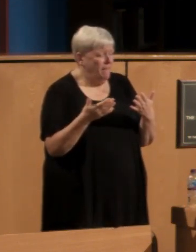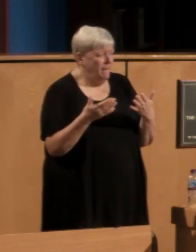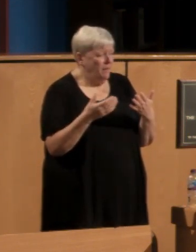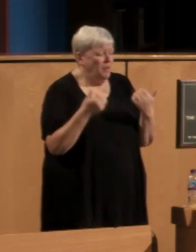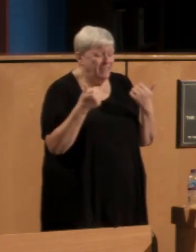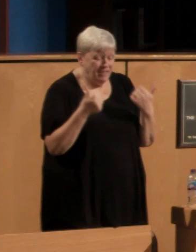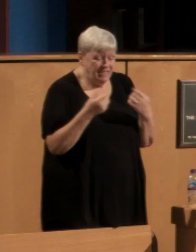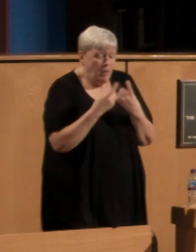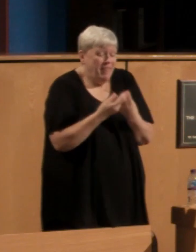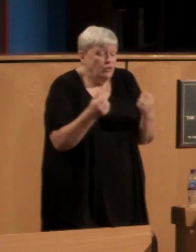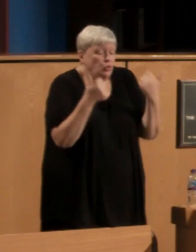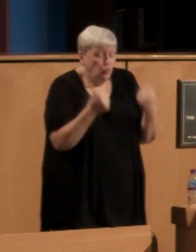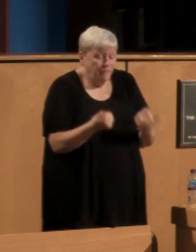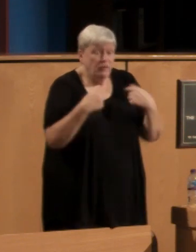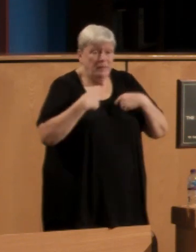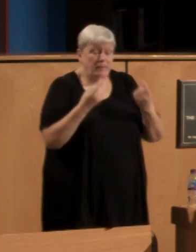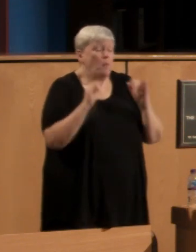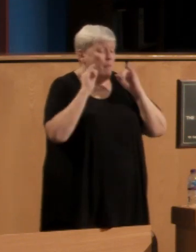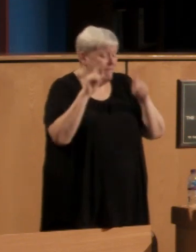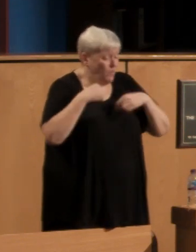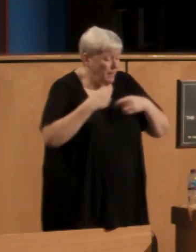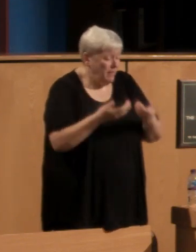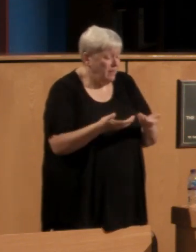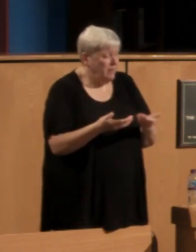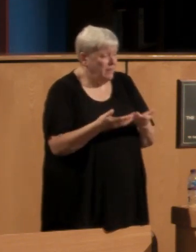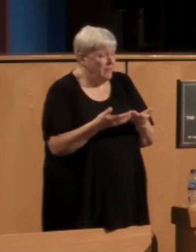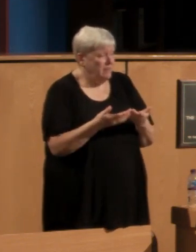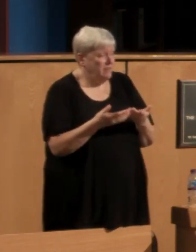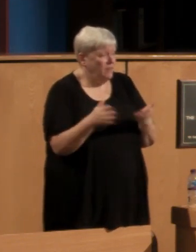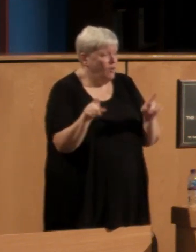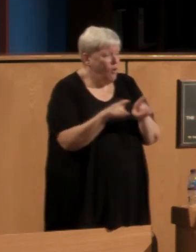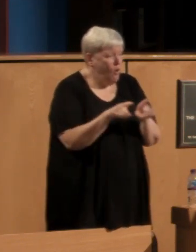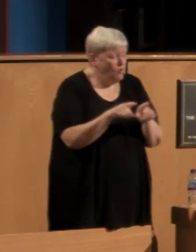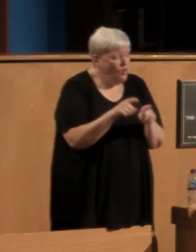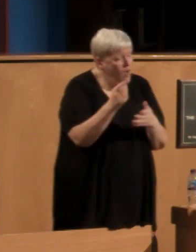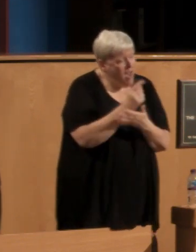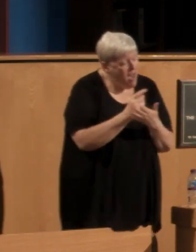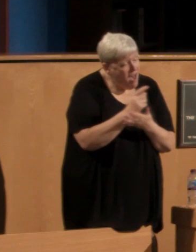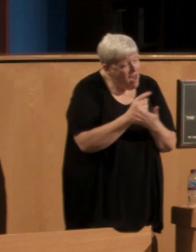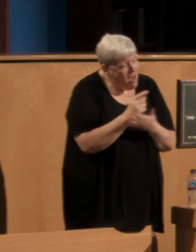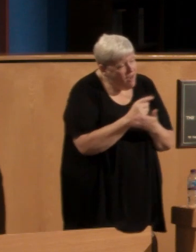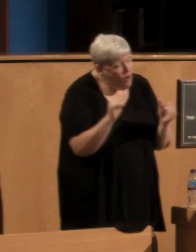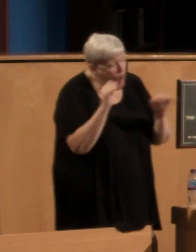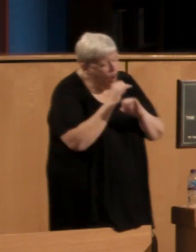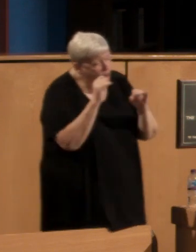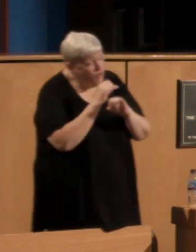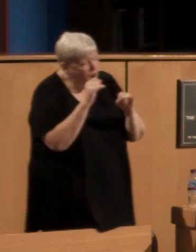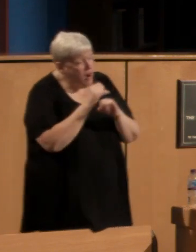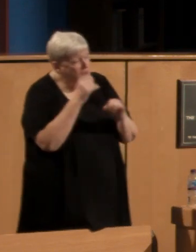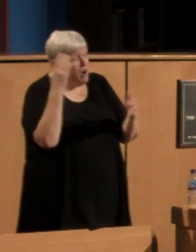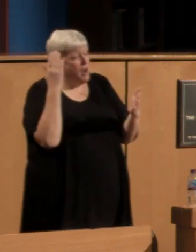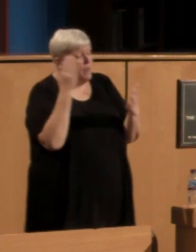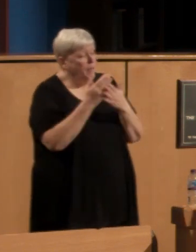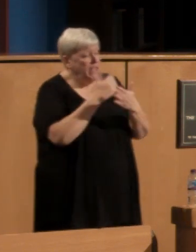me. But on the other hand, I think, and that a lot of that has to do with horror being